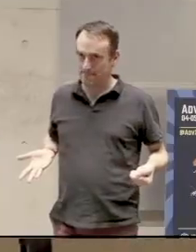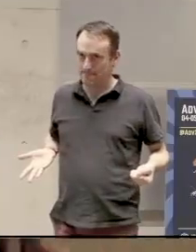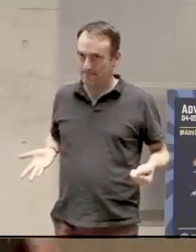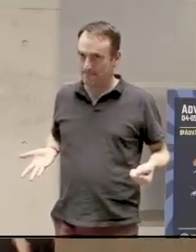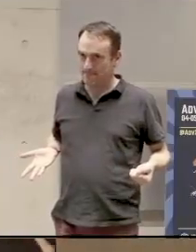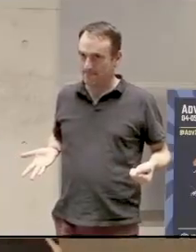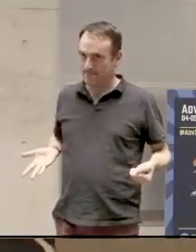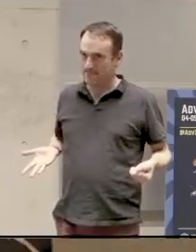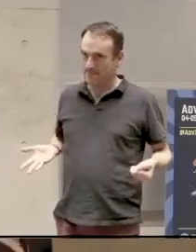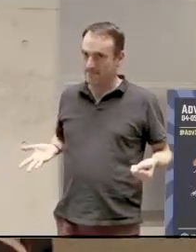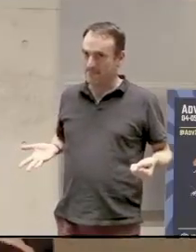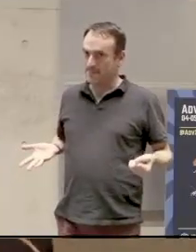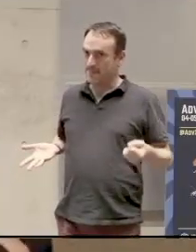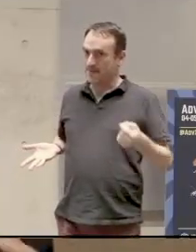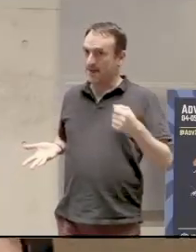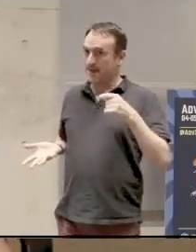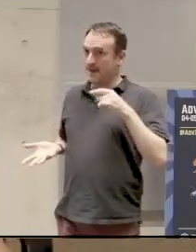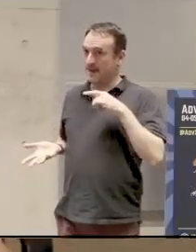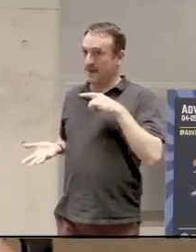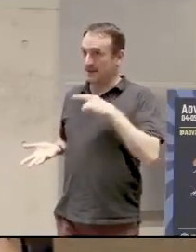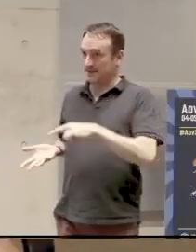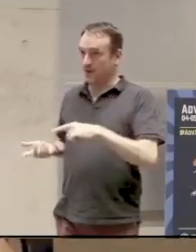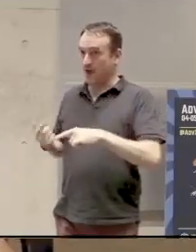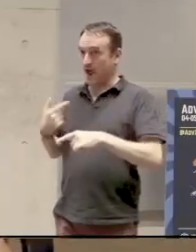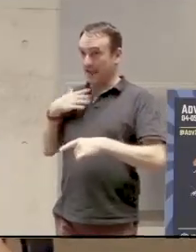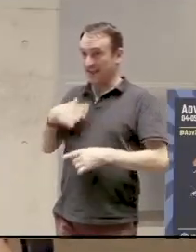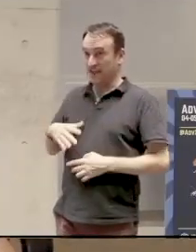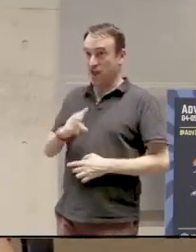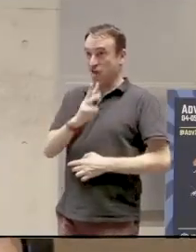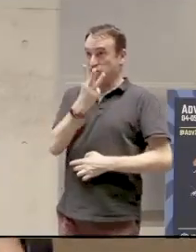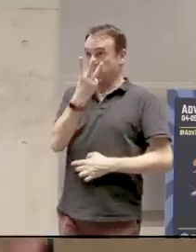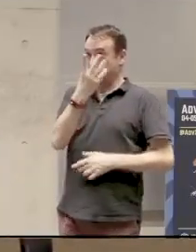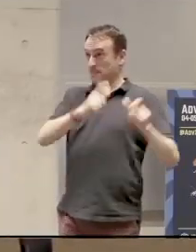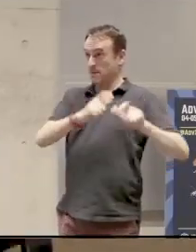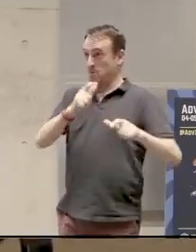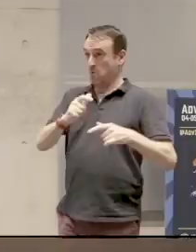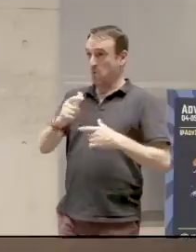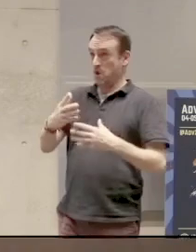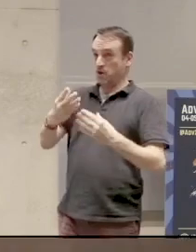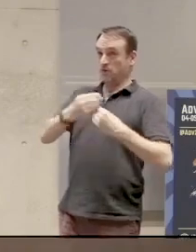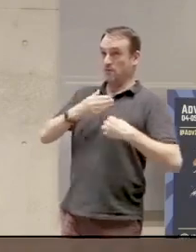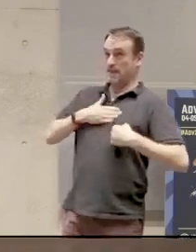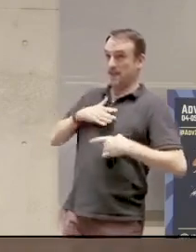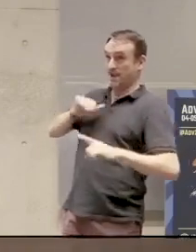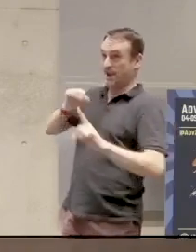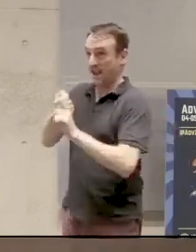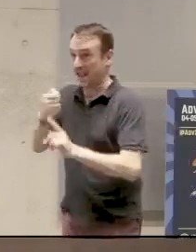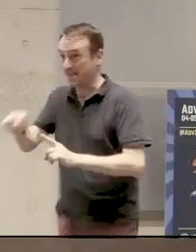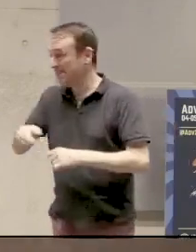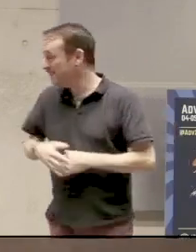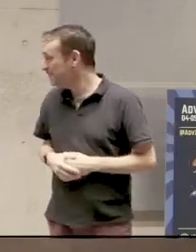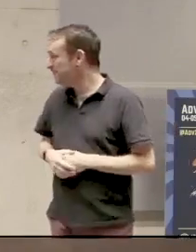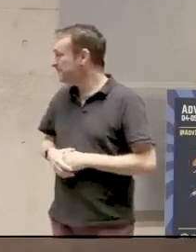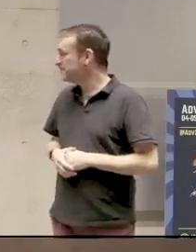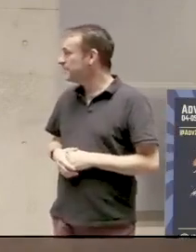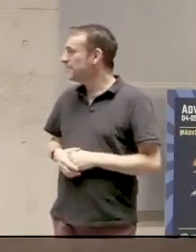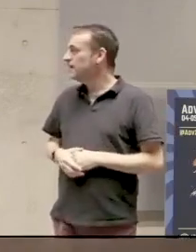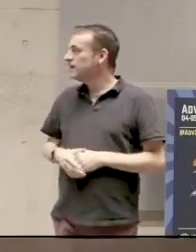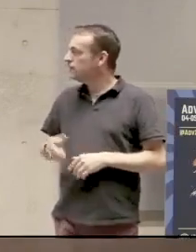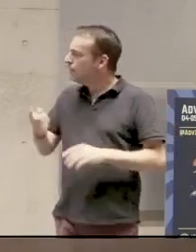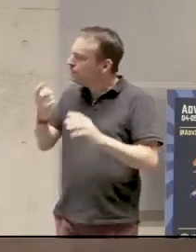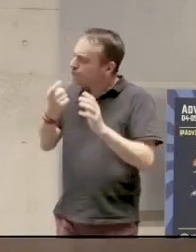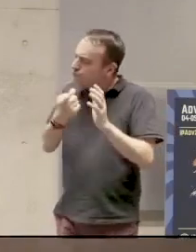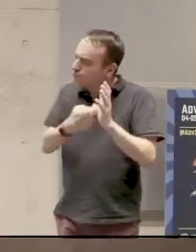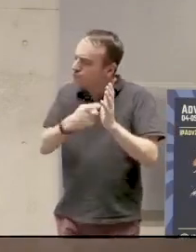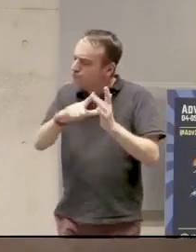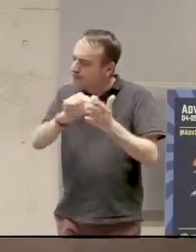until I got about 3 people to get involved in the fight that ensued. So, Richard, apart from when I said you should